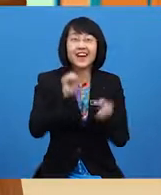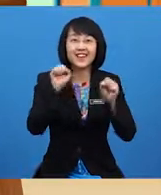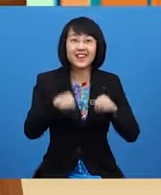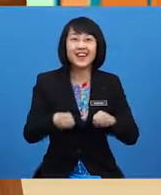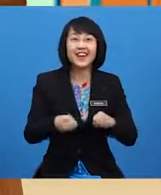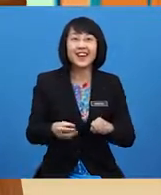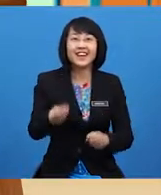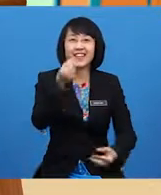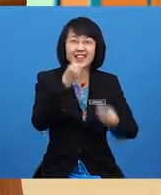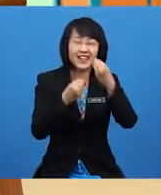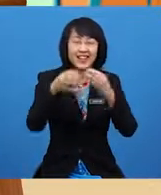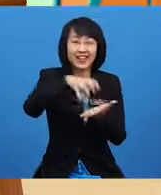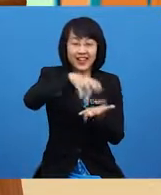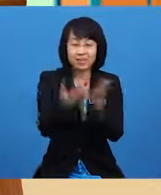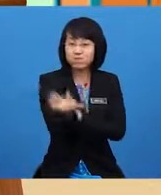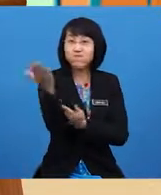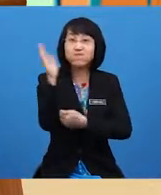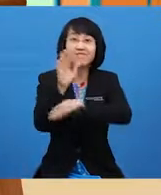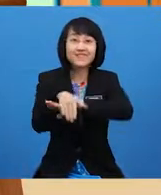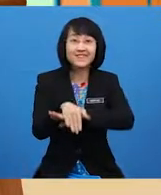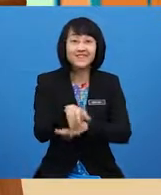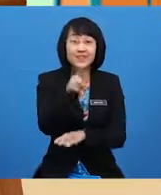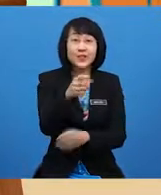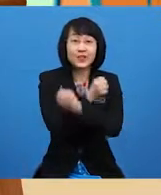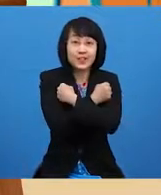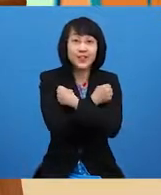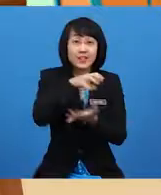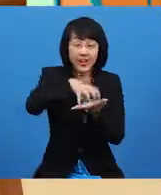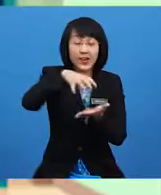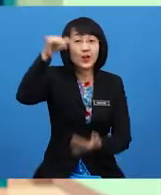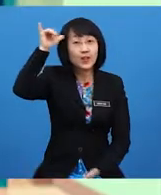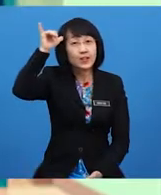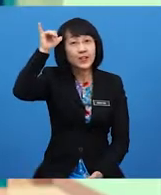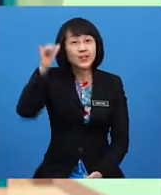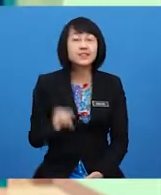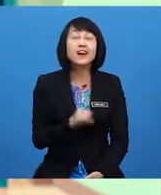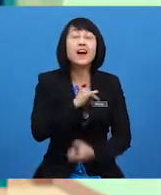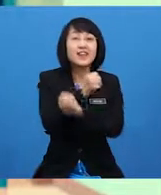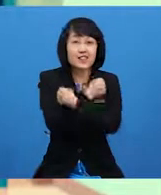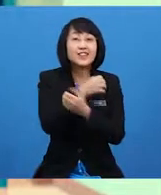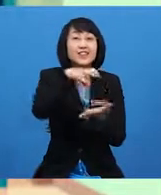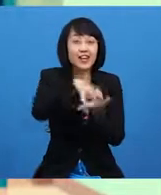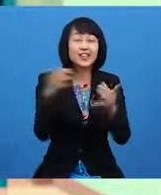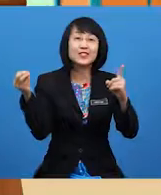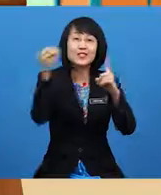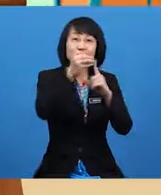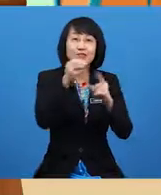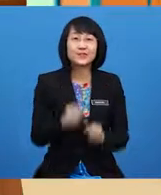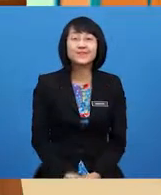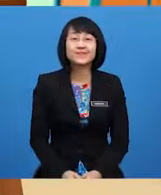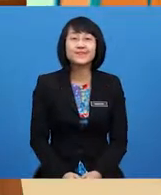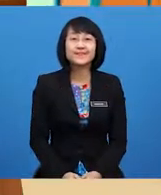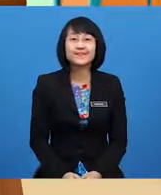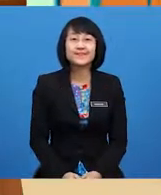can eat cake all day. Do you love cake, Yolo? I love cakes too.